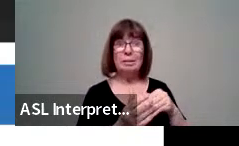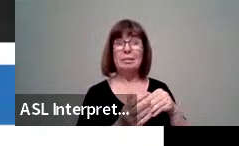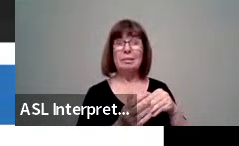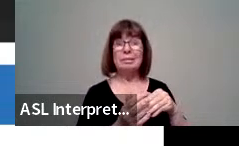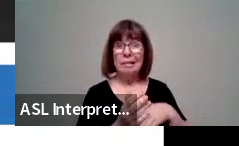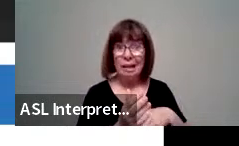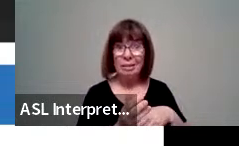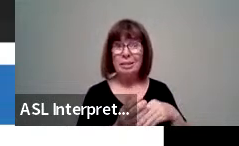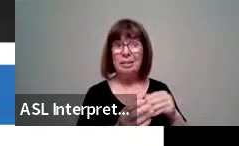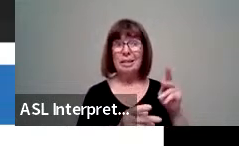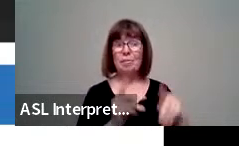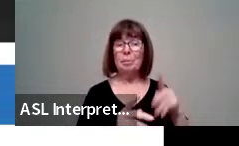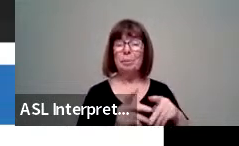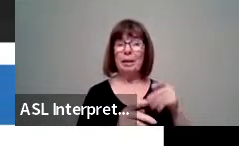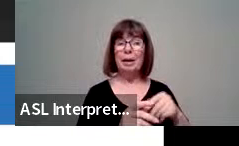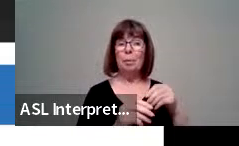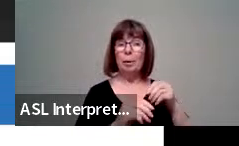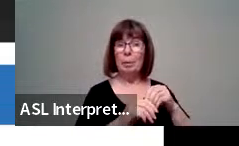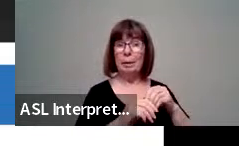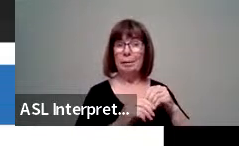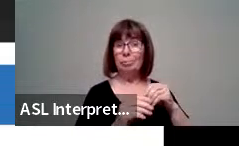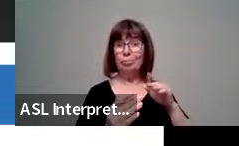once. So I'm just, maybe